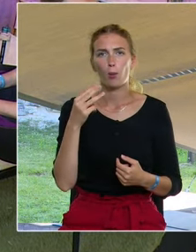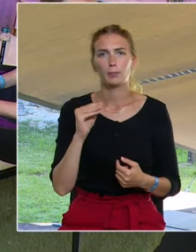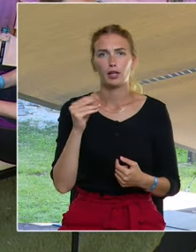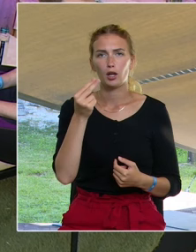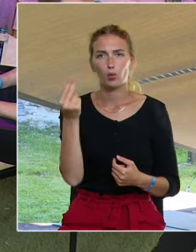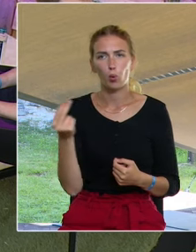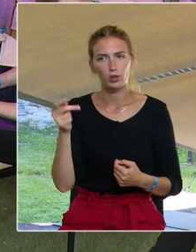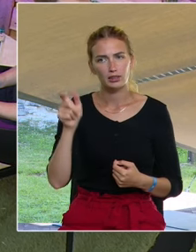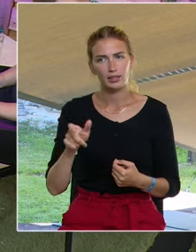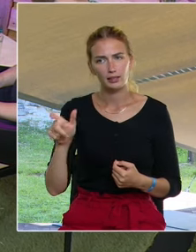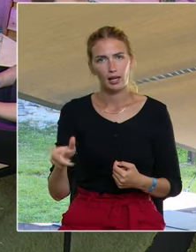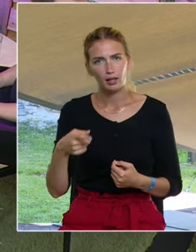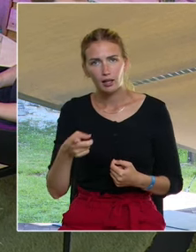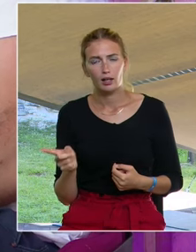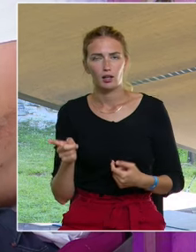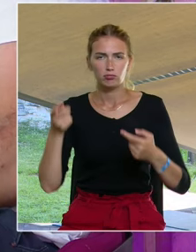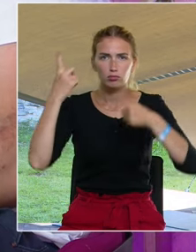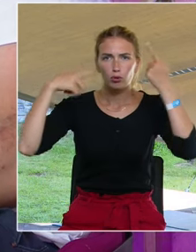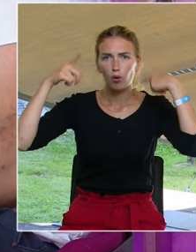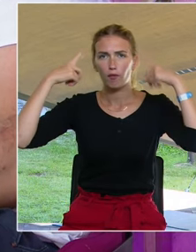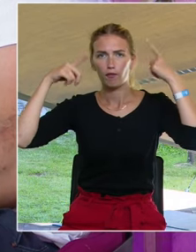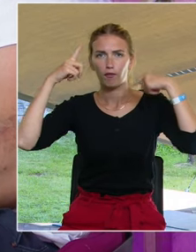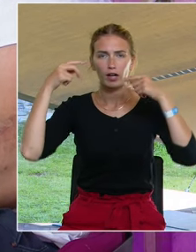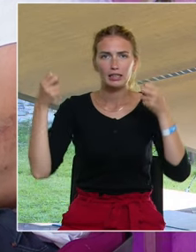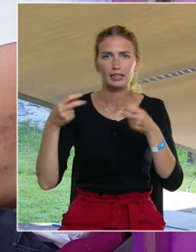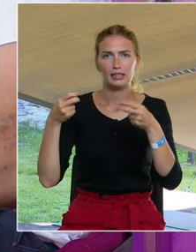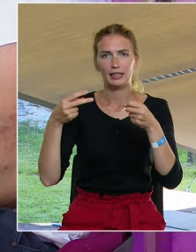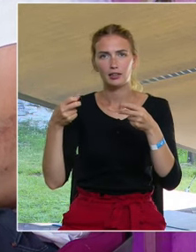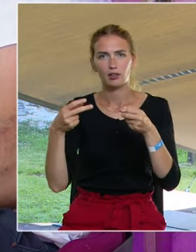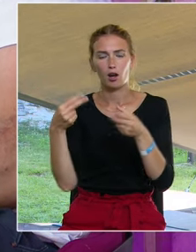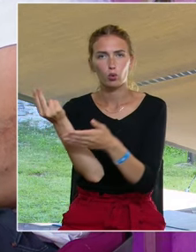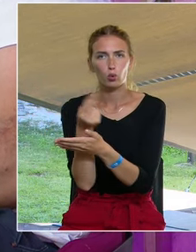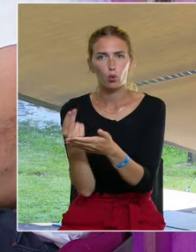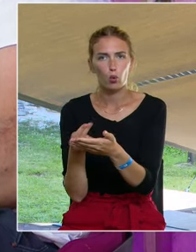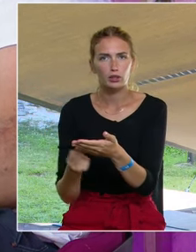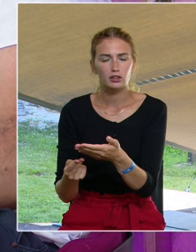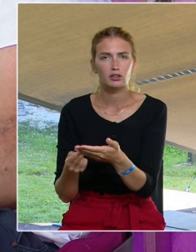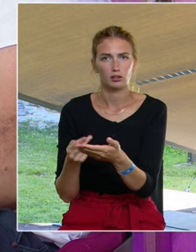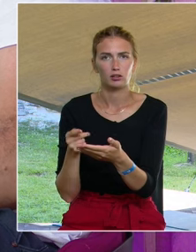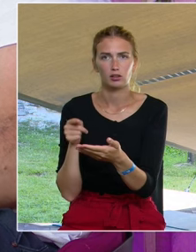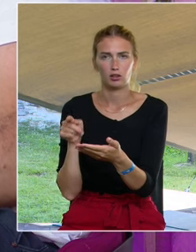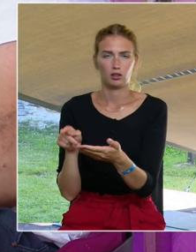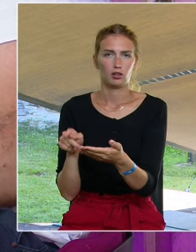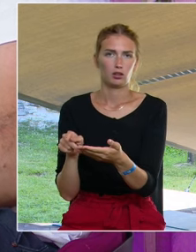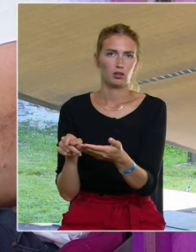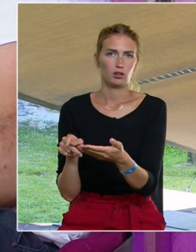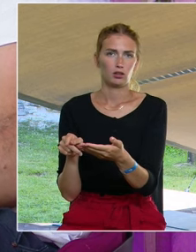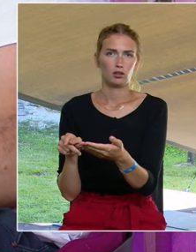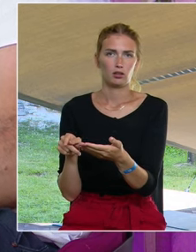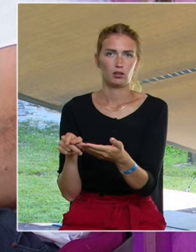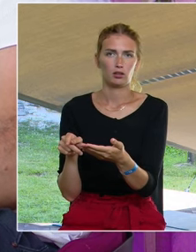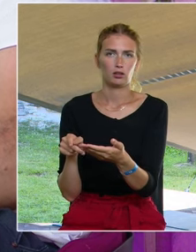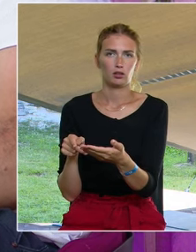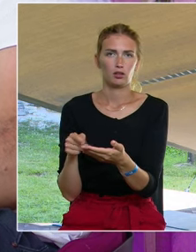lot of creative digital workers have only been able to make